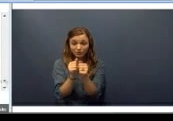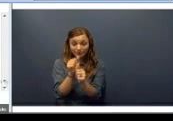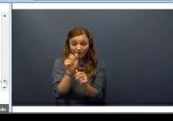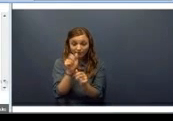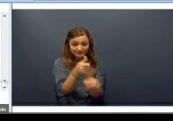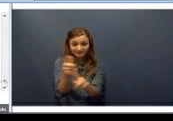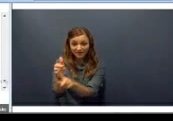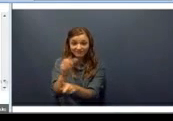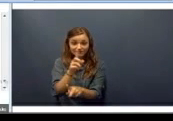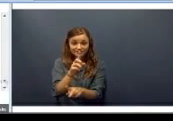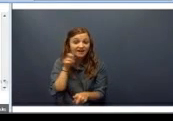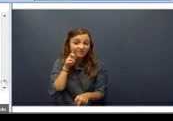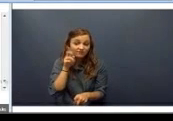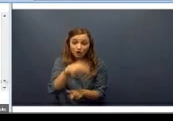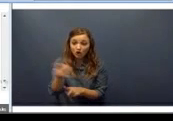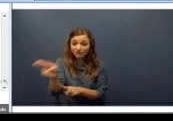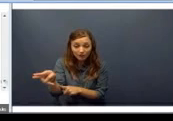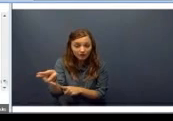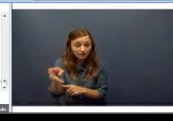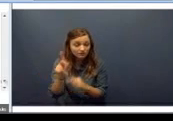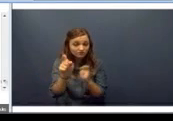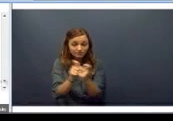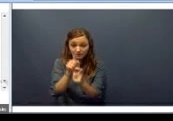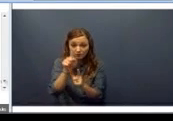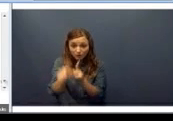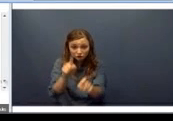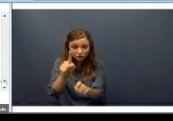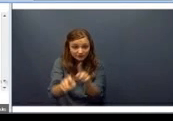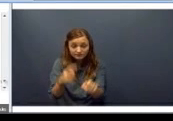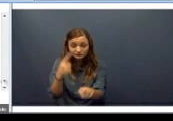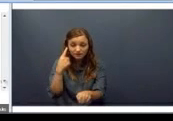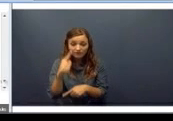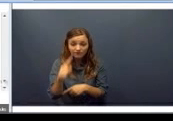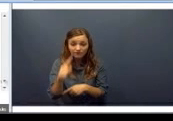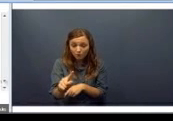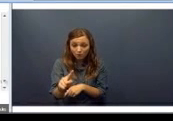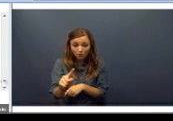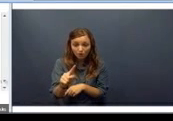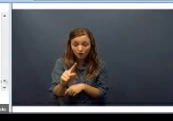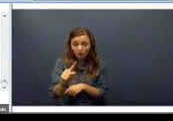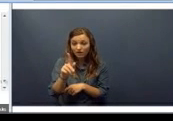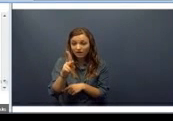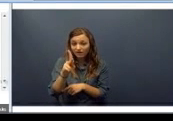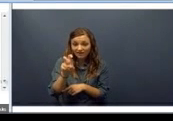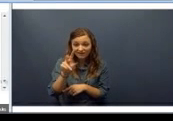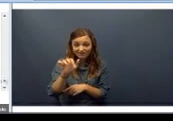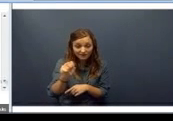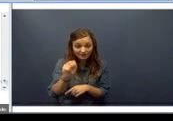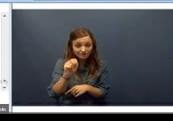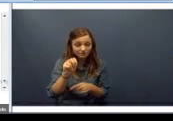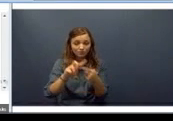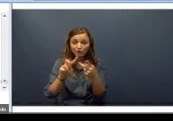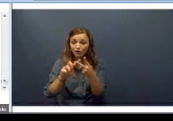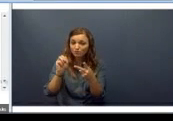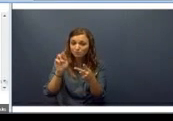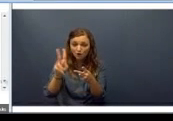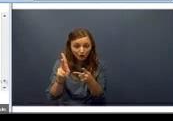questions that you have about working with individuals who are deaf or hard of hearing, or any particular questions you have for